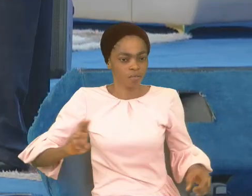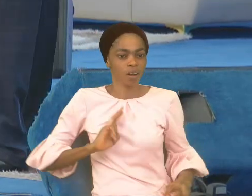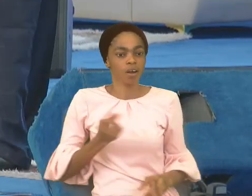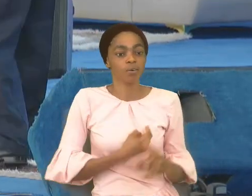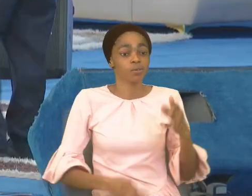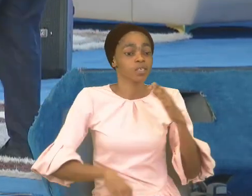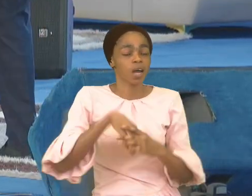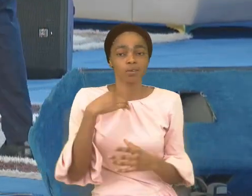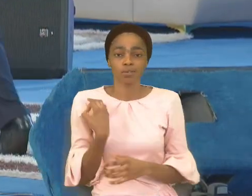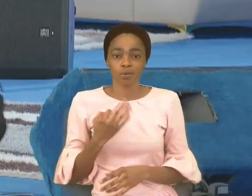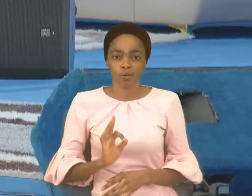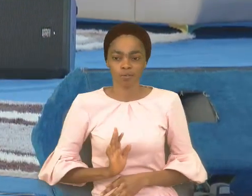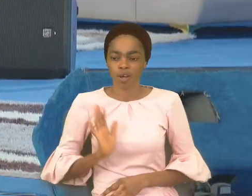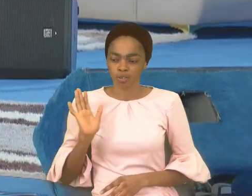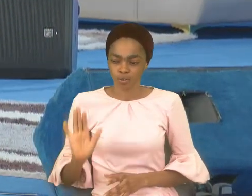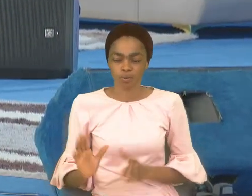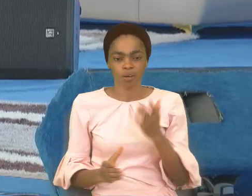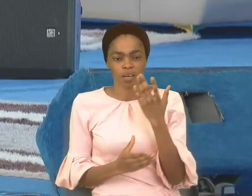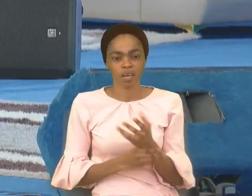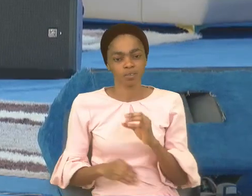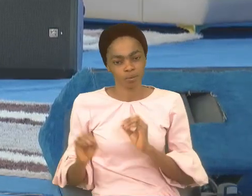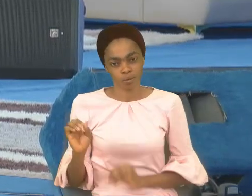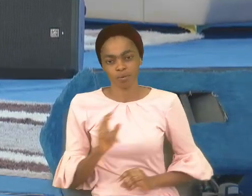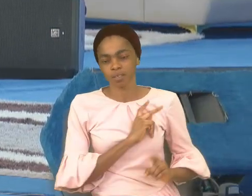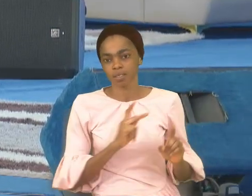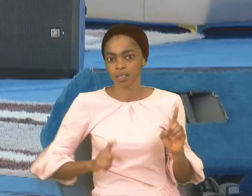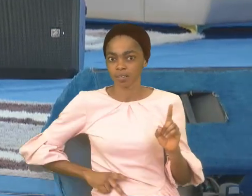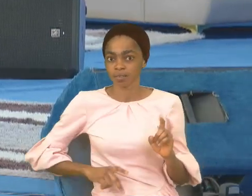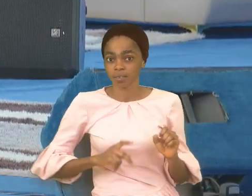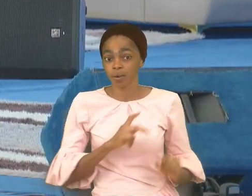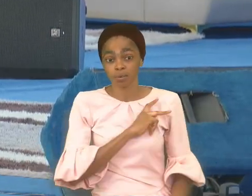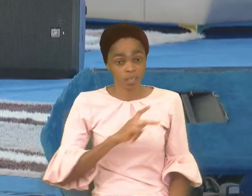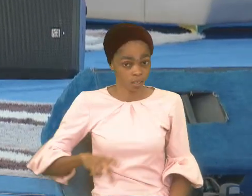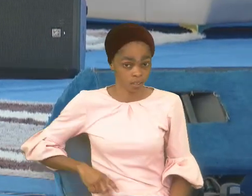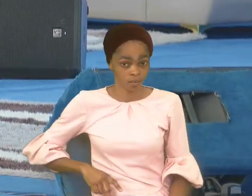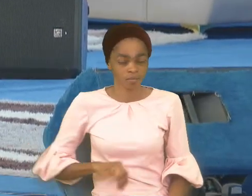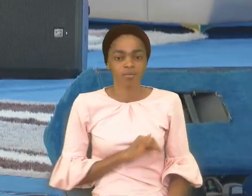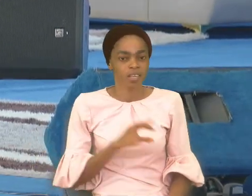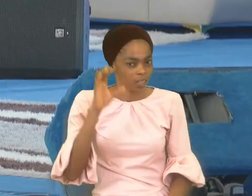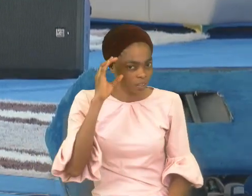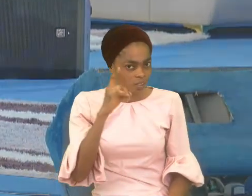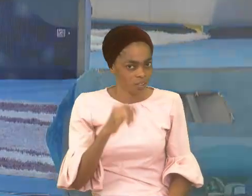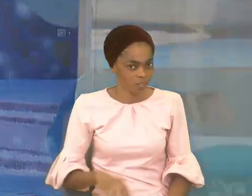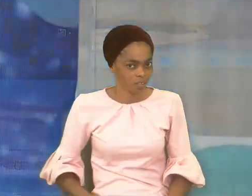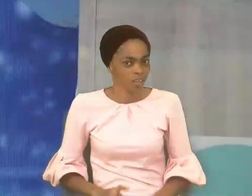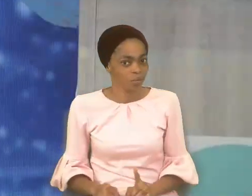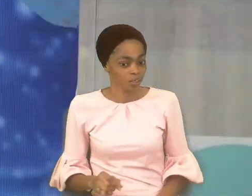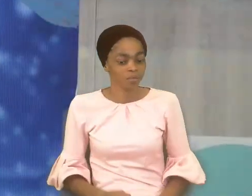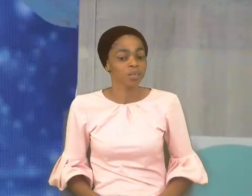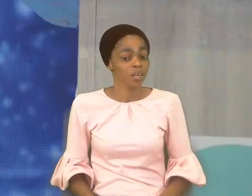I hear you, but when you taste the fire, you will change your mind. Verse